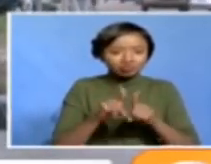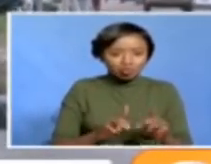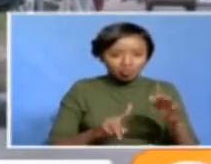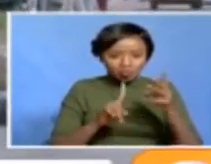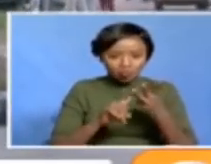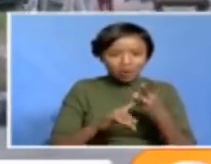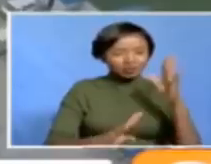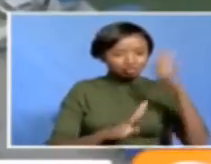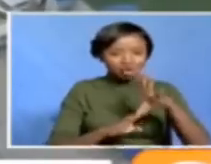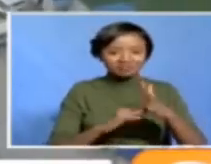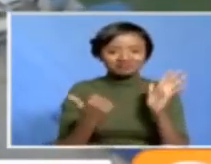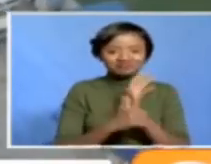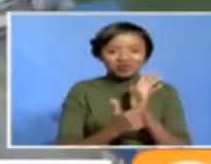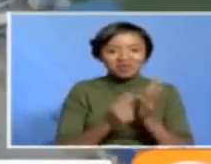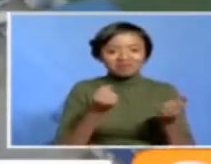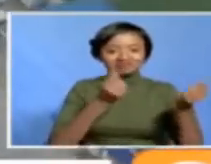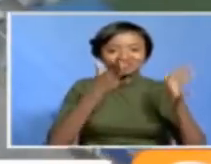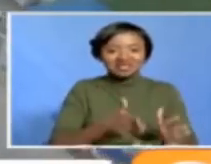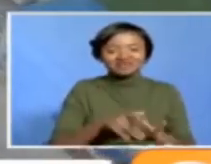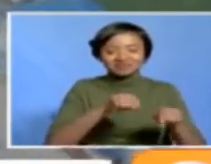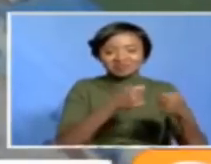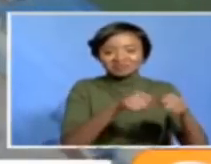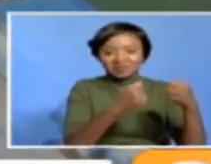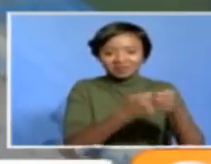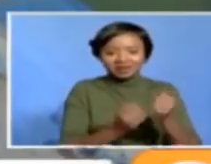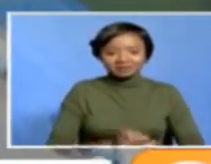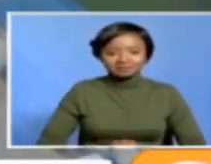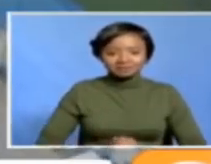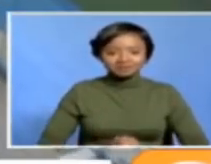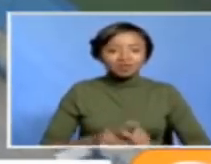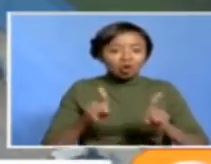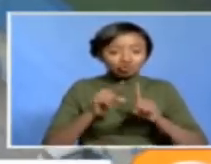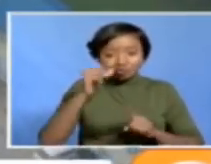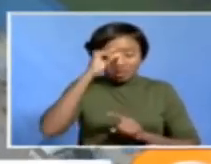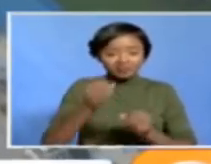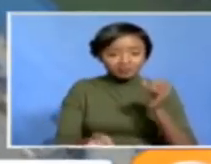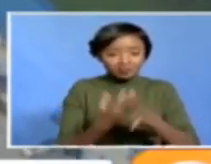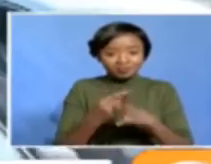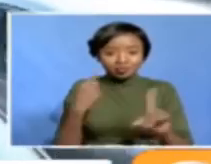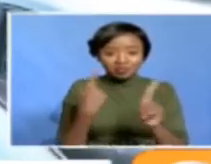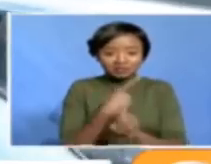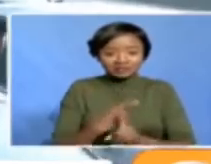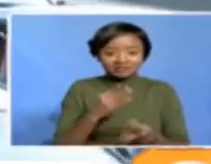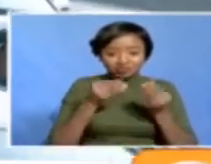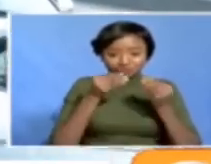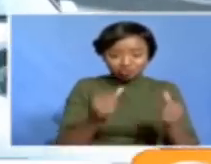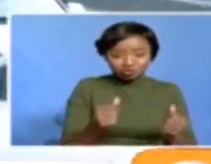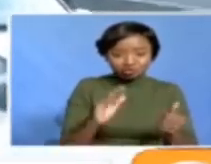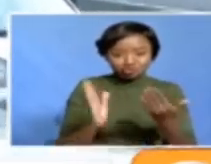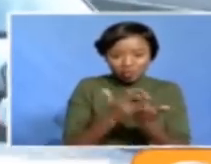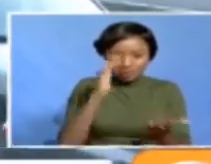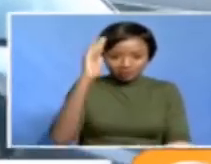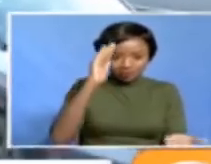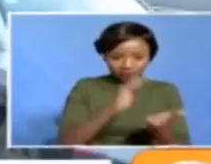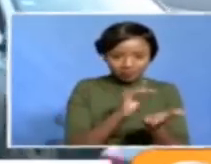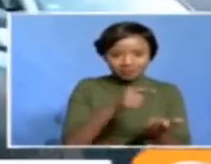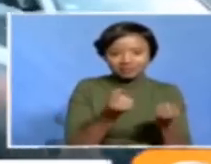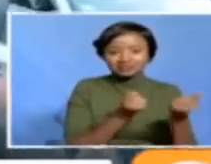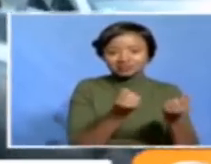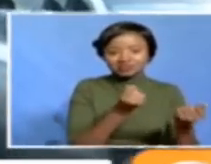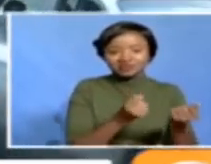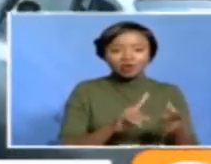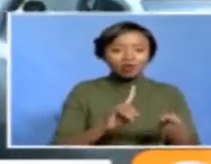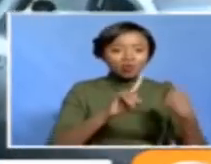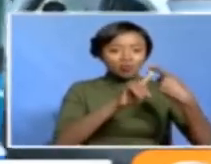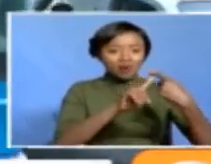some of it is reckless driving. Federal and state governments have come up with several solutions to help alleviate the traffic gridlock. One